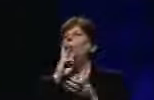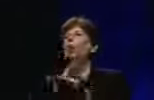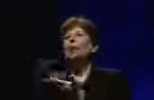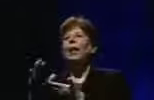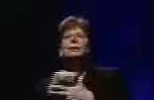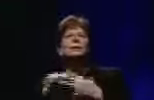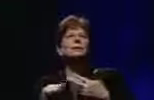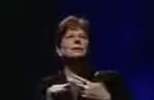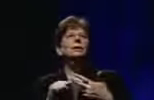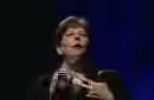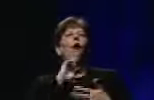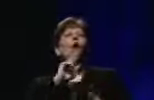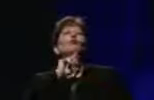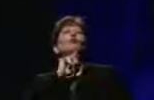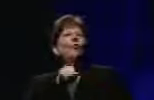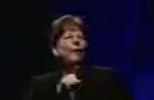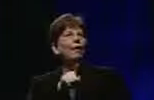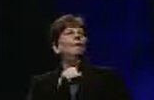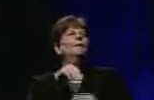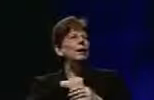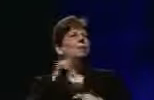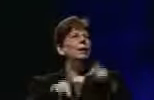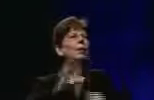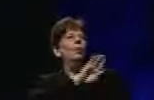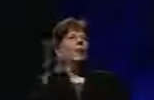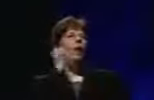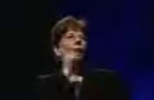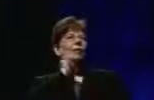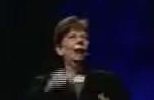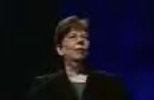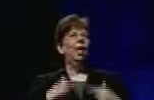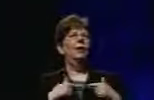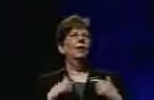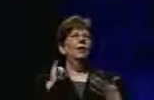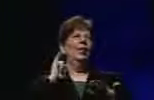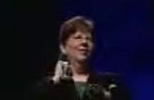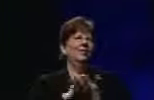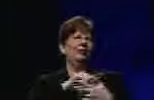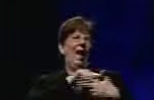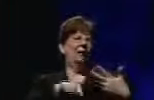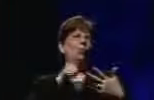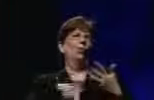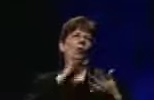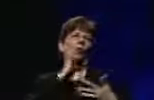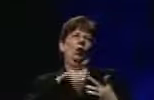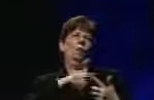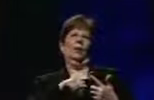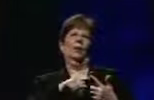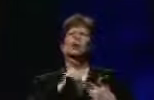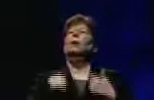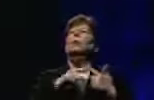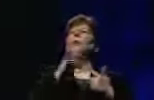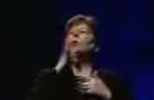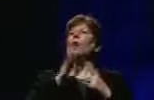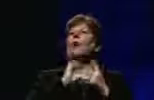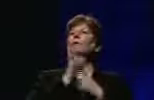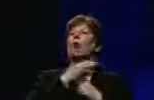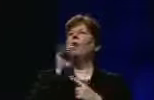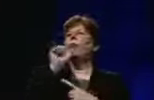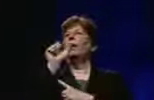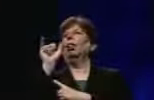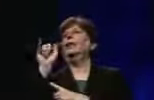cleanliness are real in people's everyday lives. That's what I want to talk about. When we talk about environmentalism,